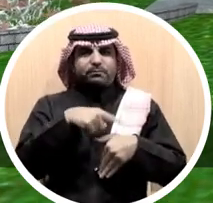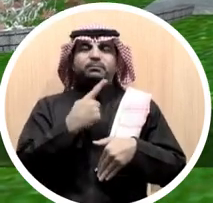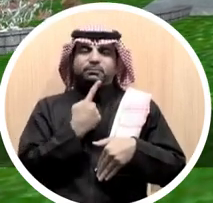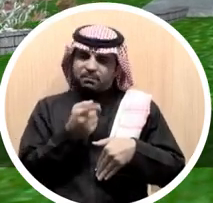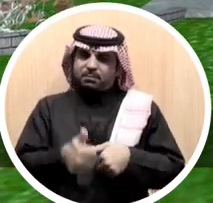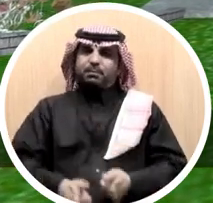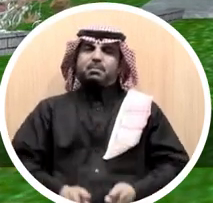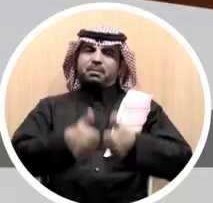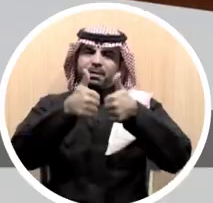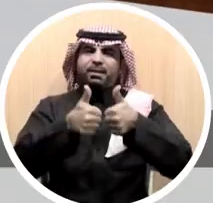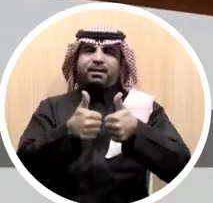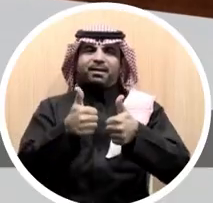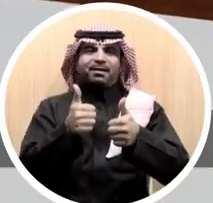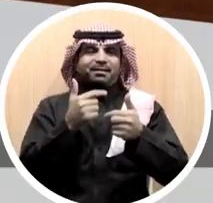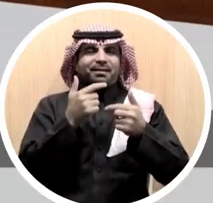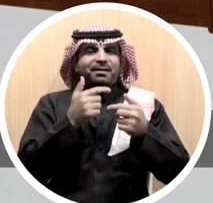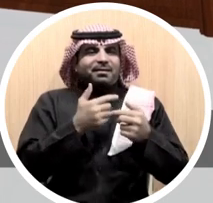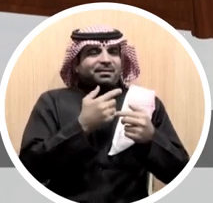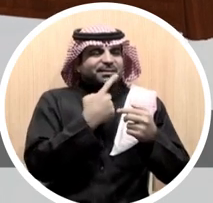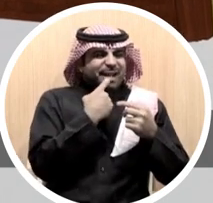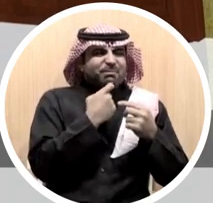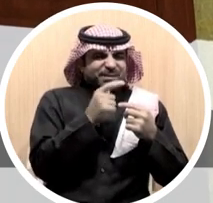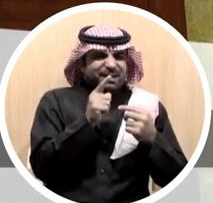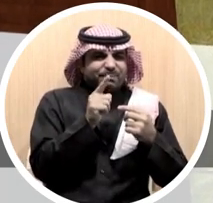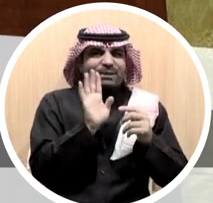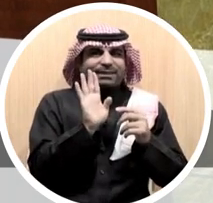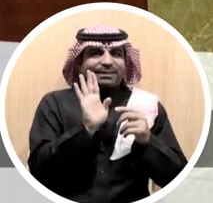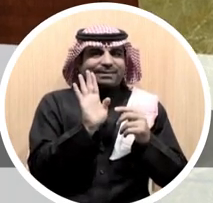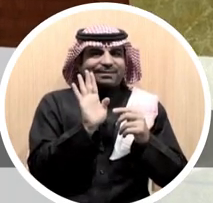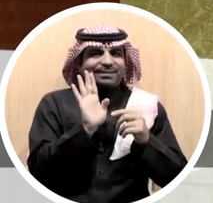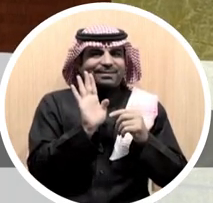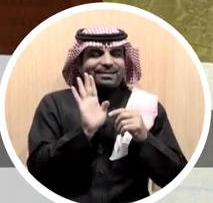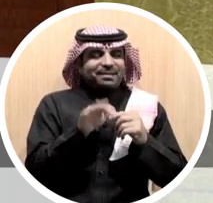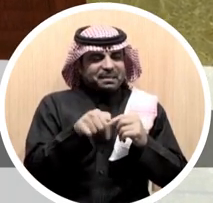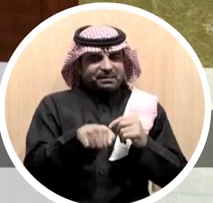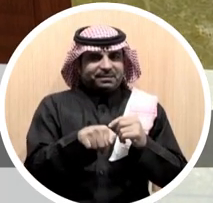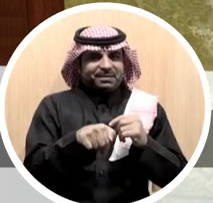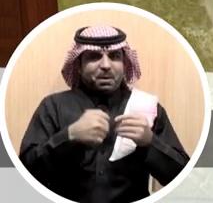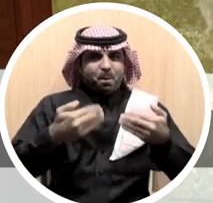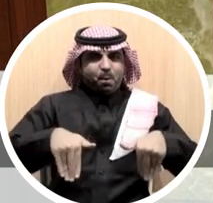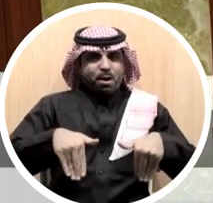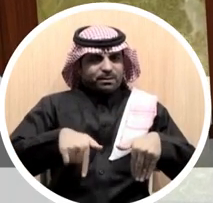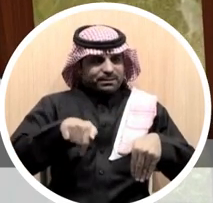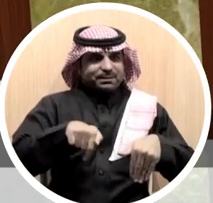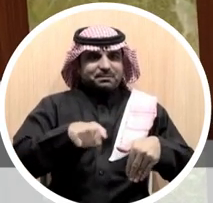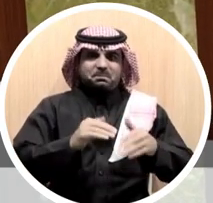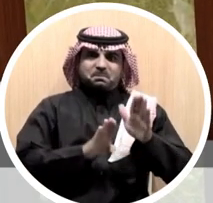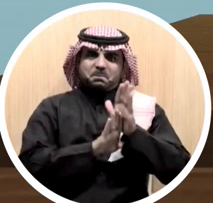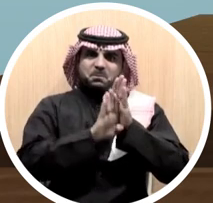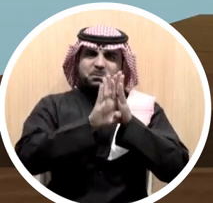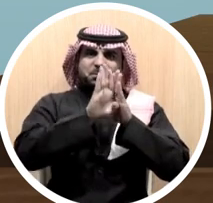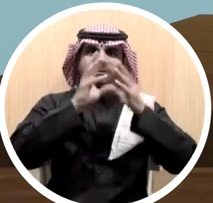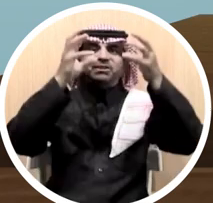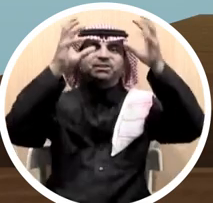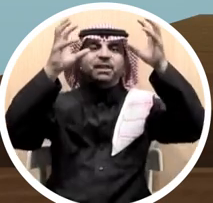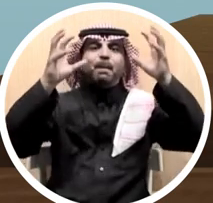wife by a house. For people with disabilities, this can be especially difficult. He uses sign language with his wife. But